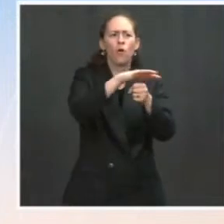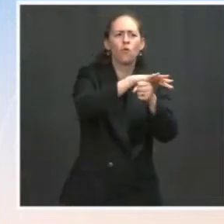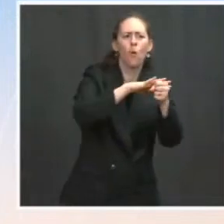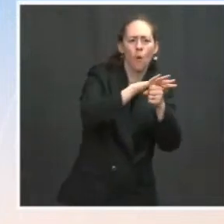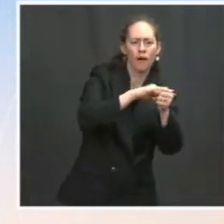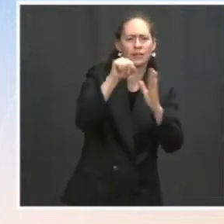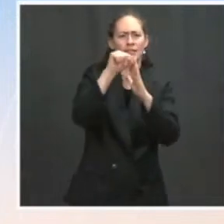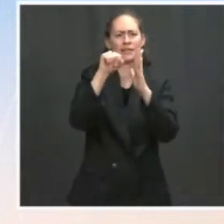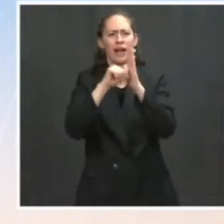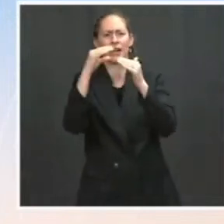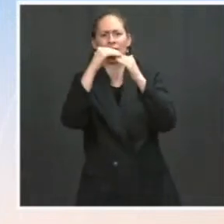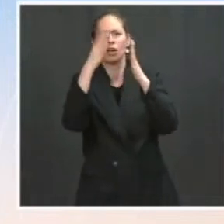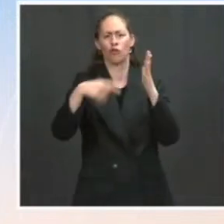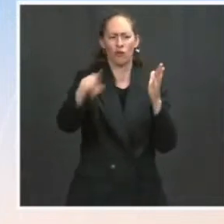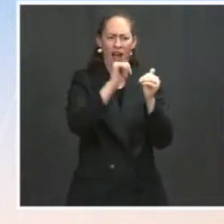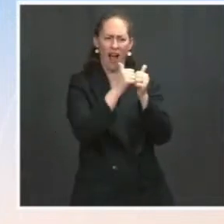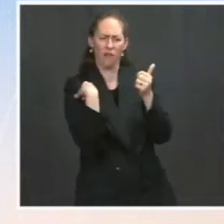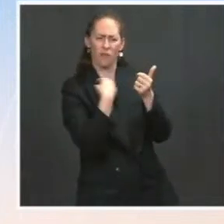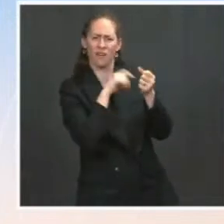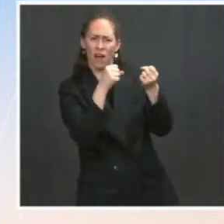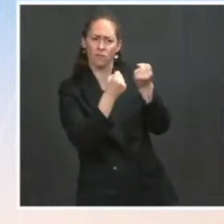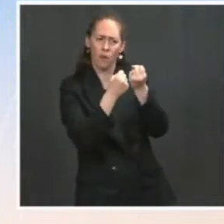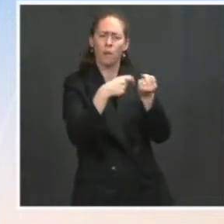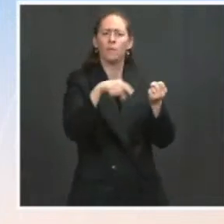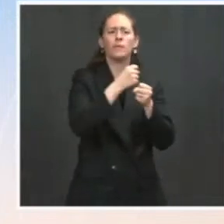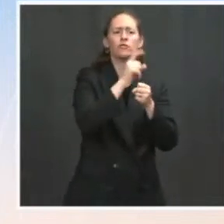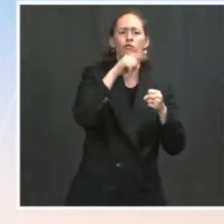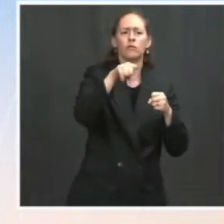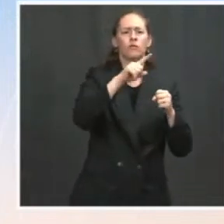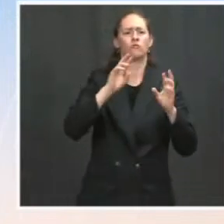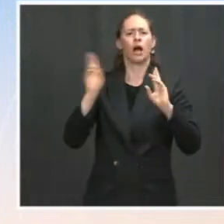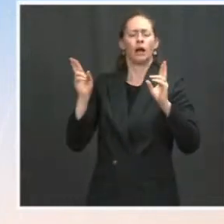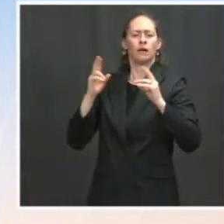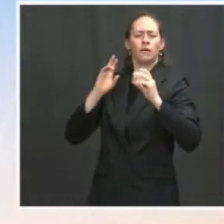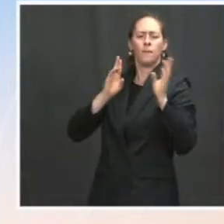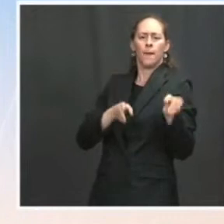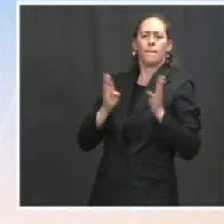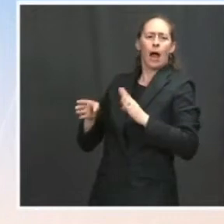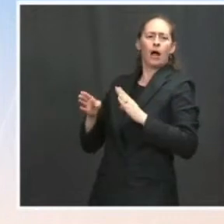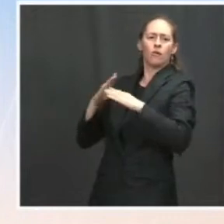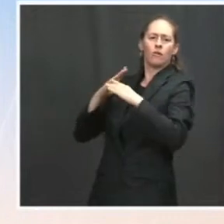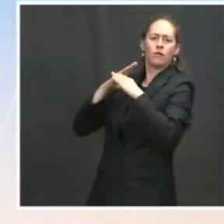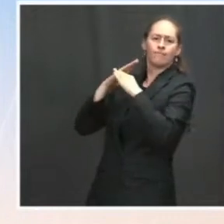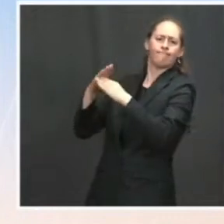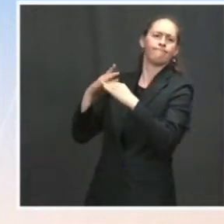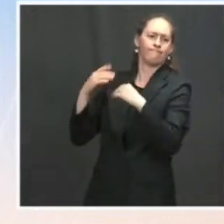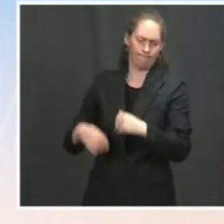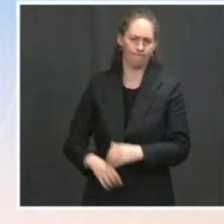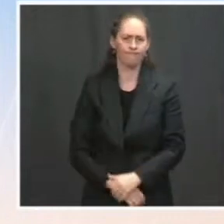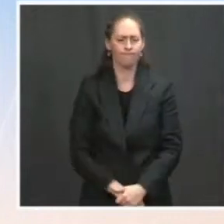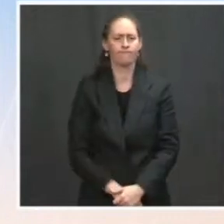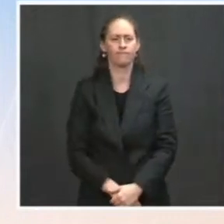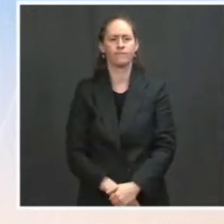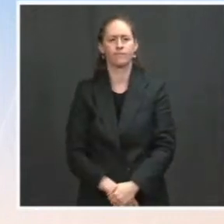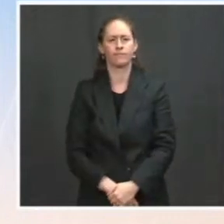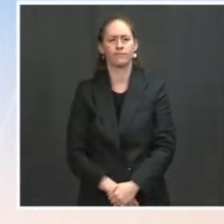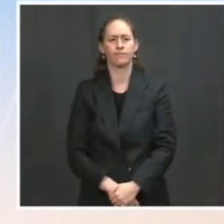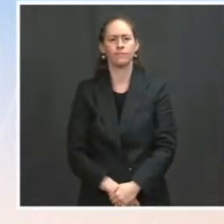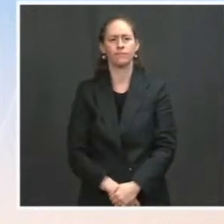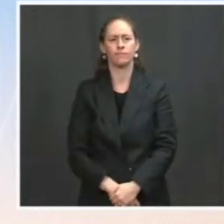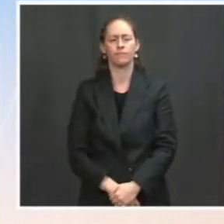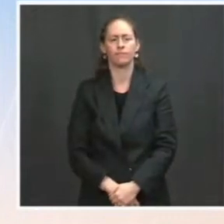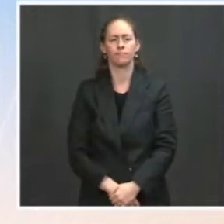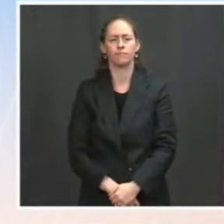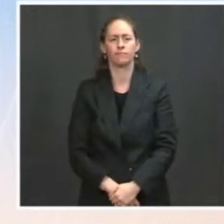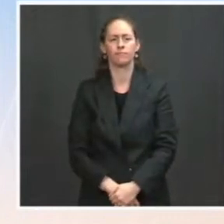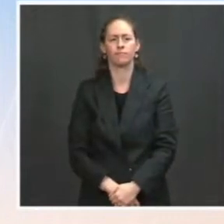we're taking the threats posed by ransomware seriously with several initiatives. First, we'll focus on industrial control